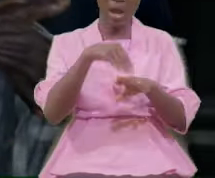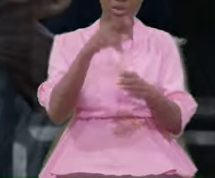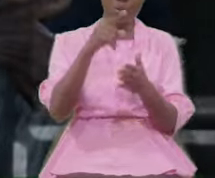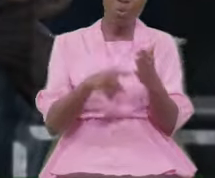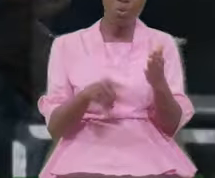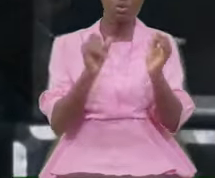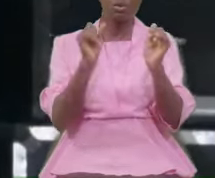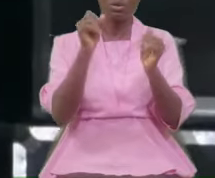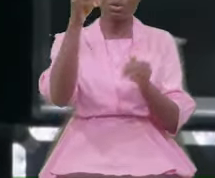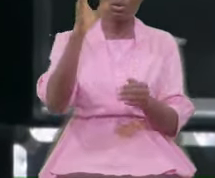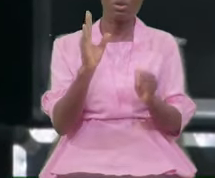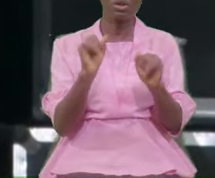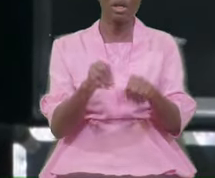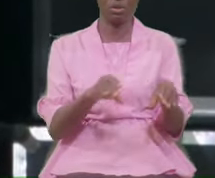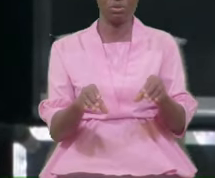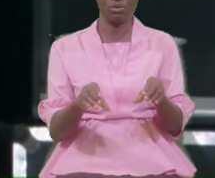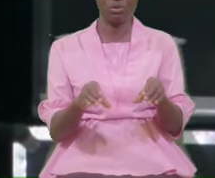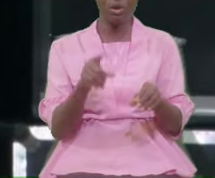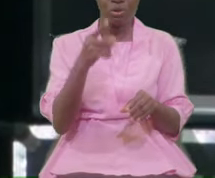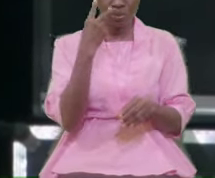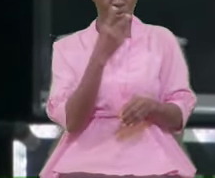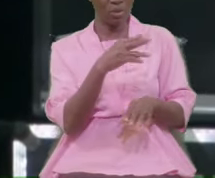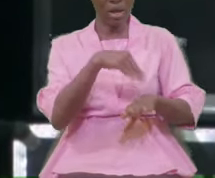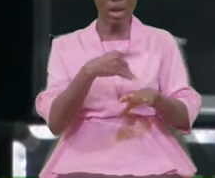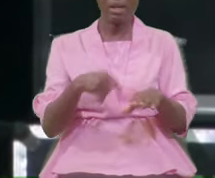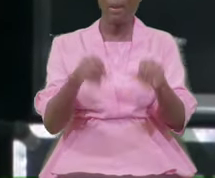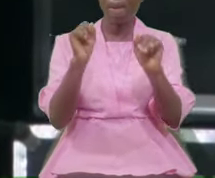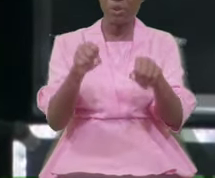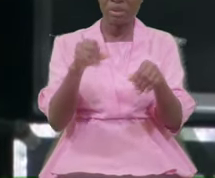do look at the possibilities in